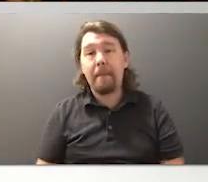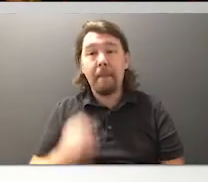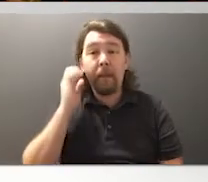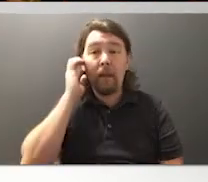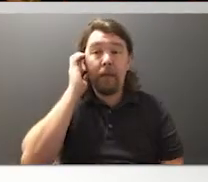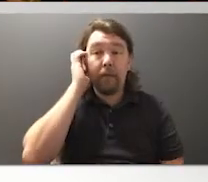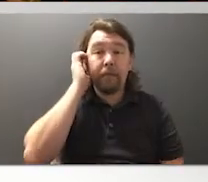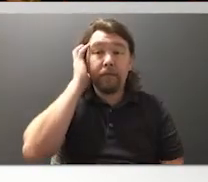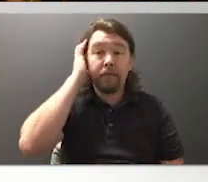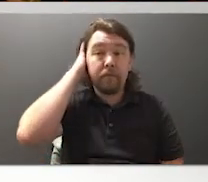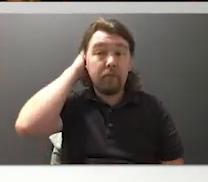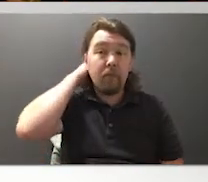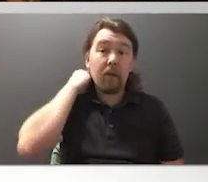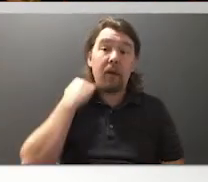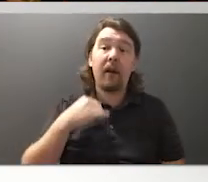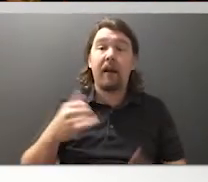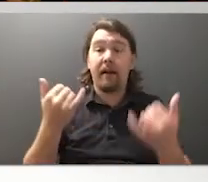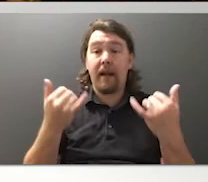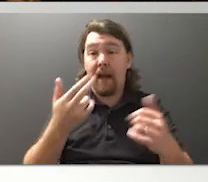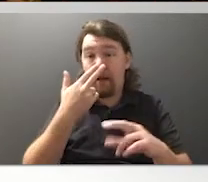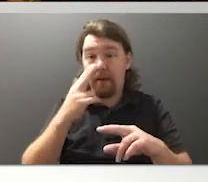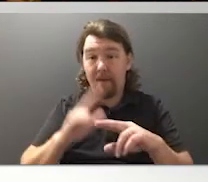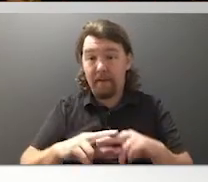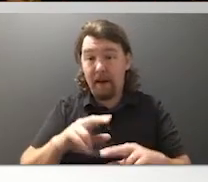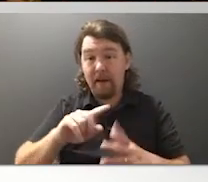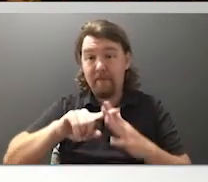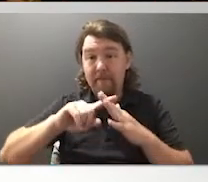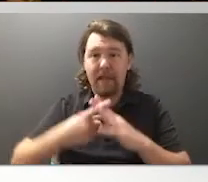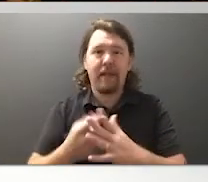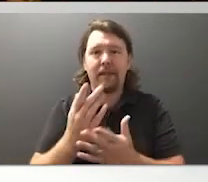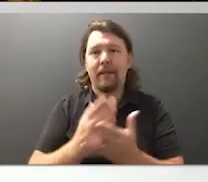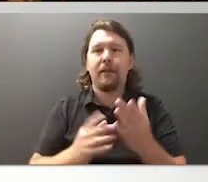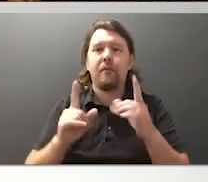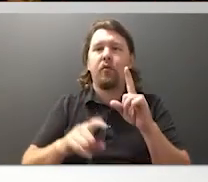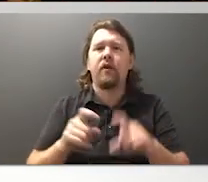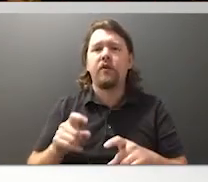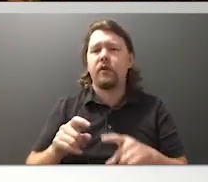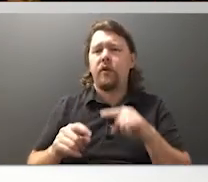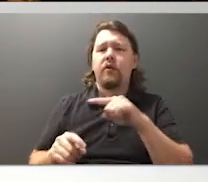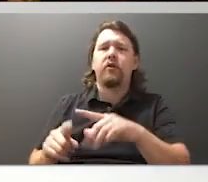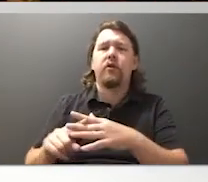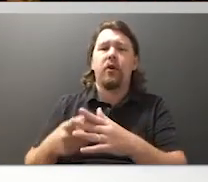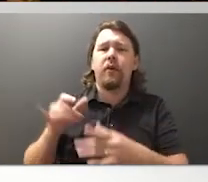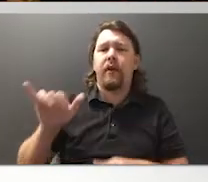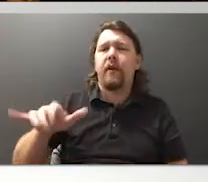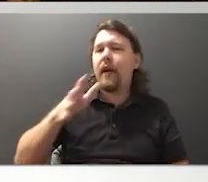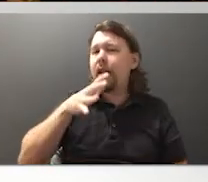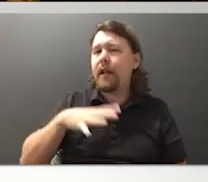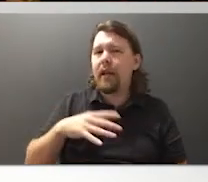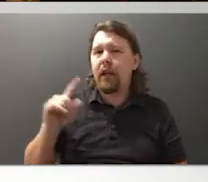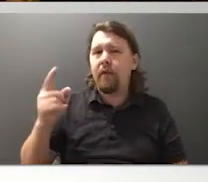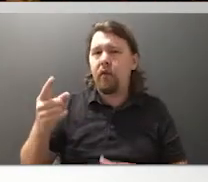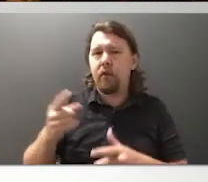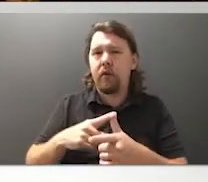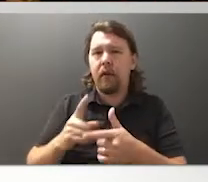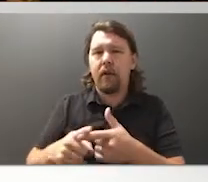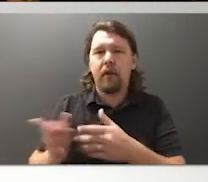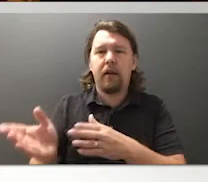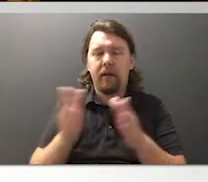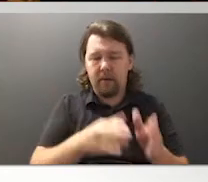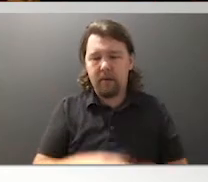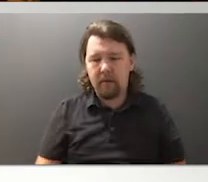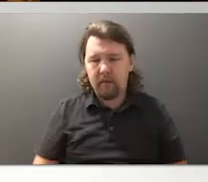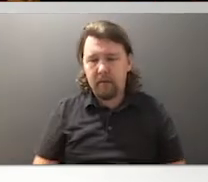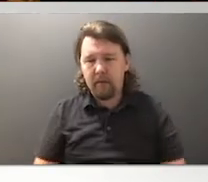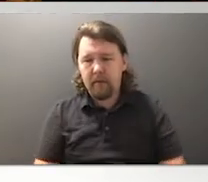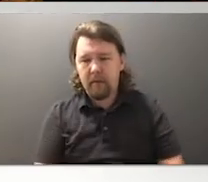Now, the fun begins. Some questions. And I'm going to go with this lady first, and then you, and then Barbara. Okay.